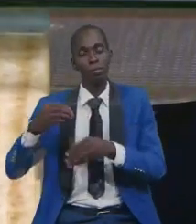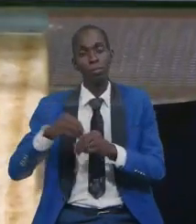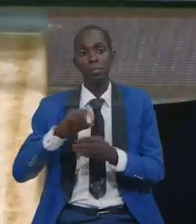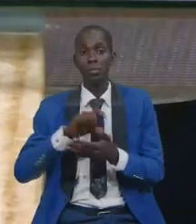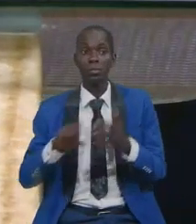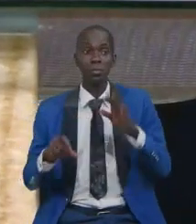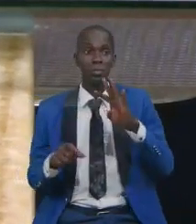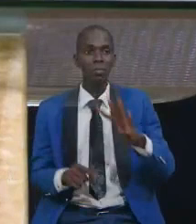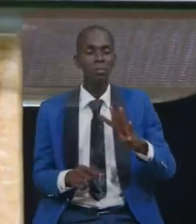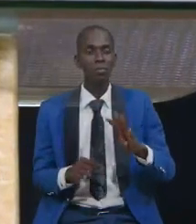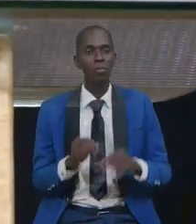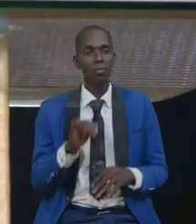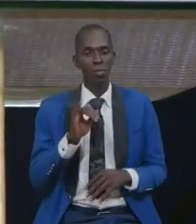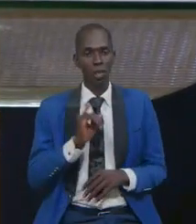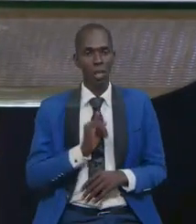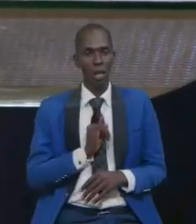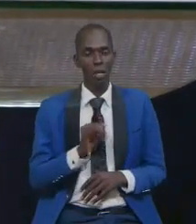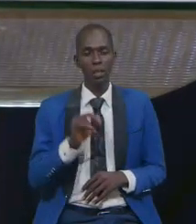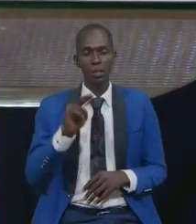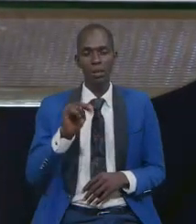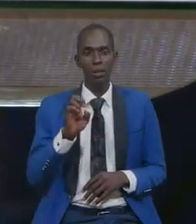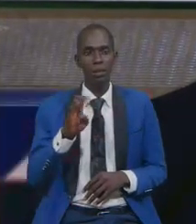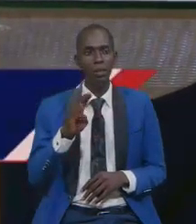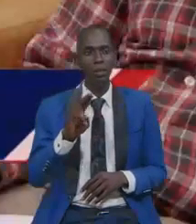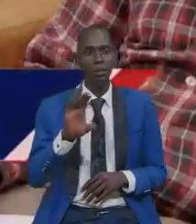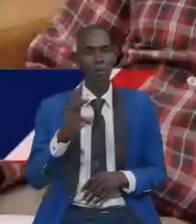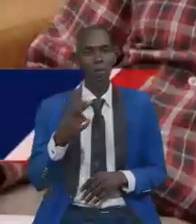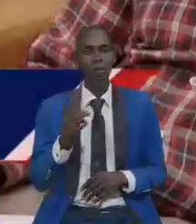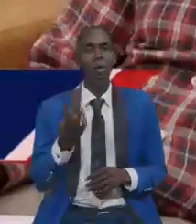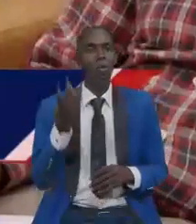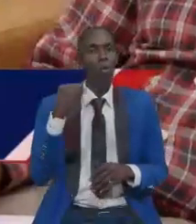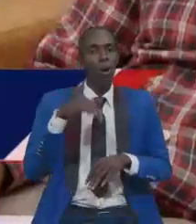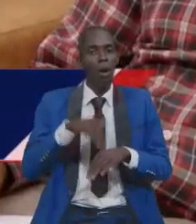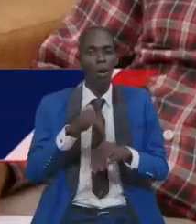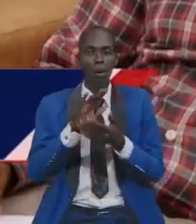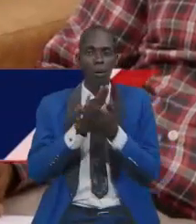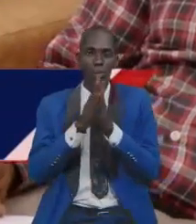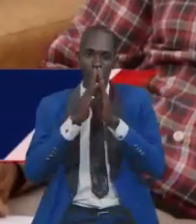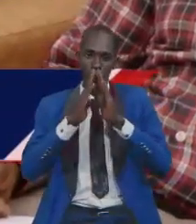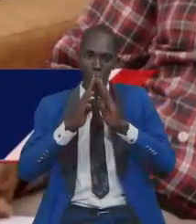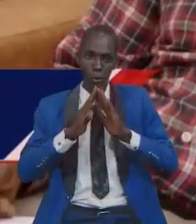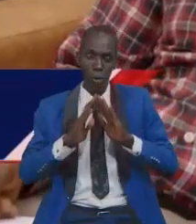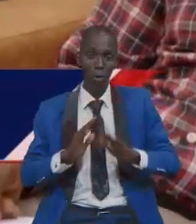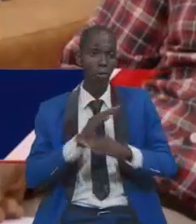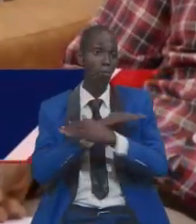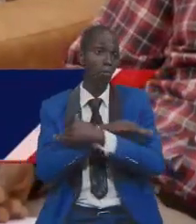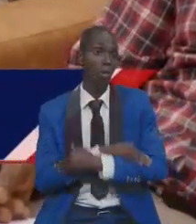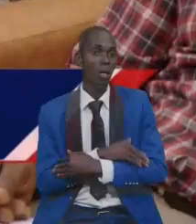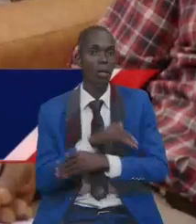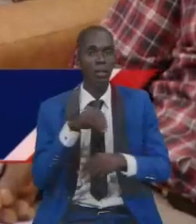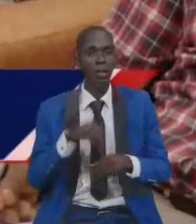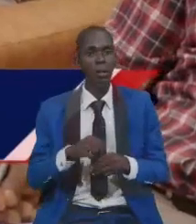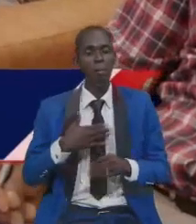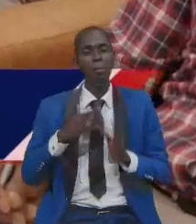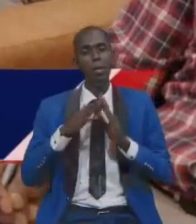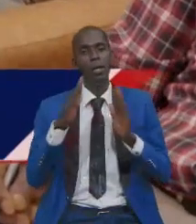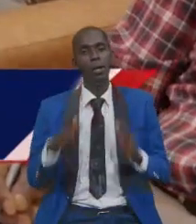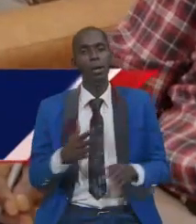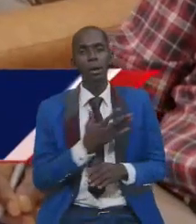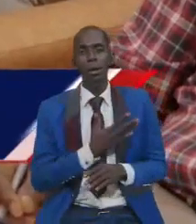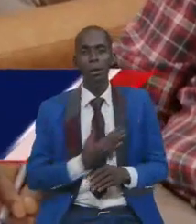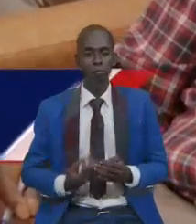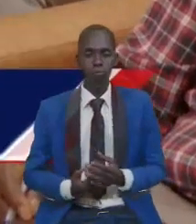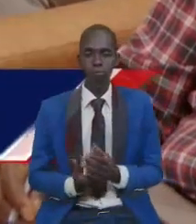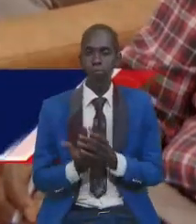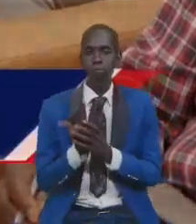says in verse 4, Nebuchadnezzar was at rest in mine house and flourishing